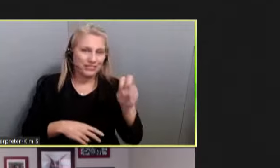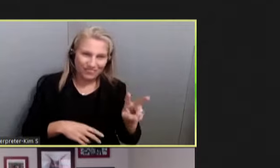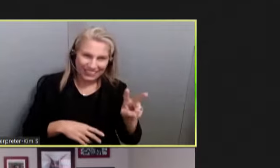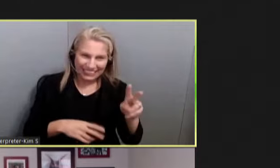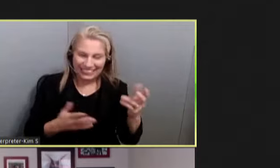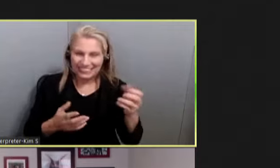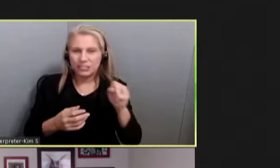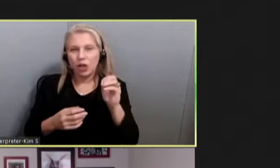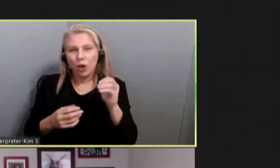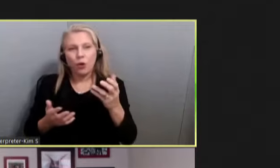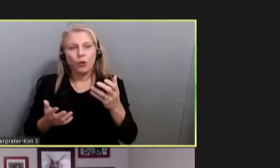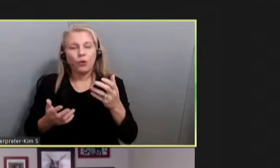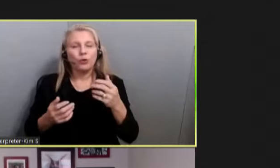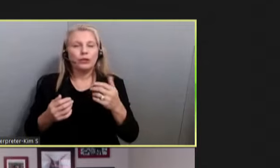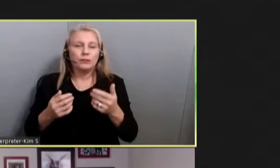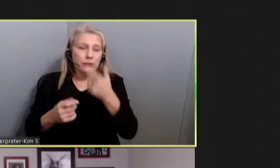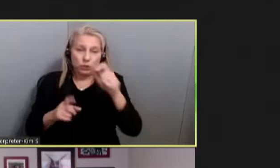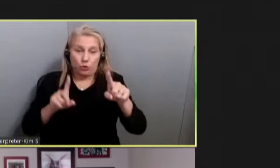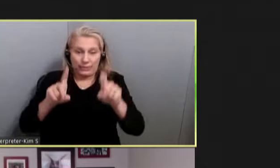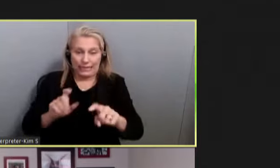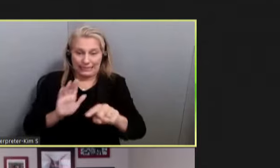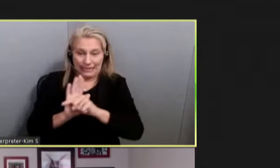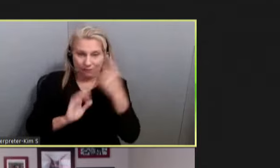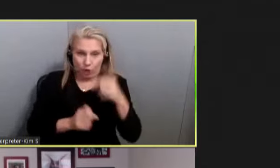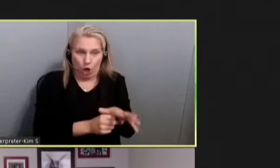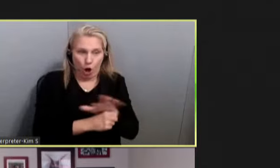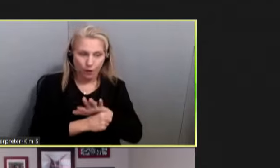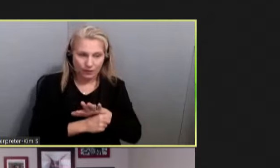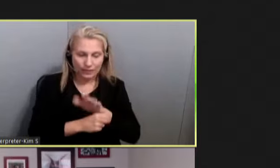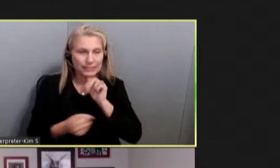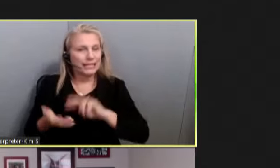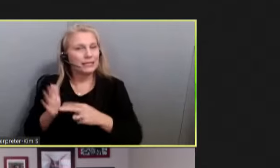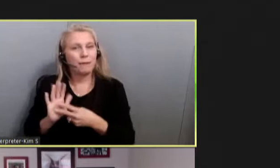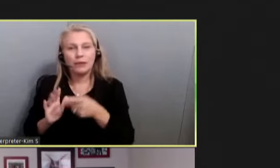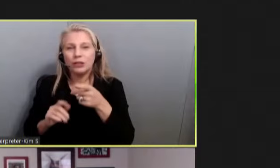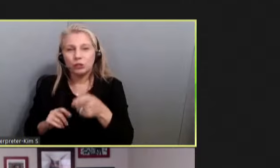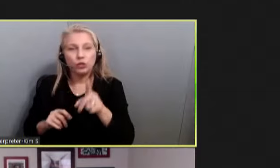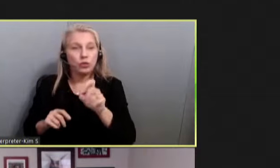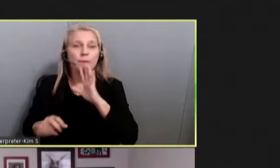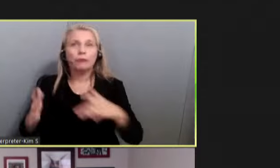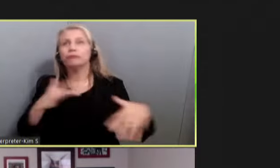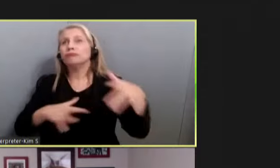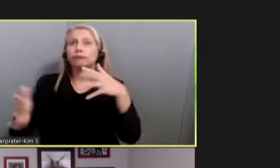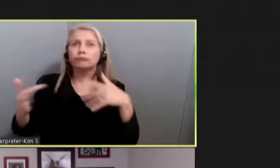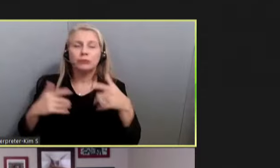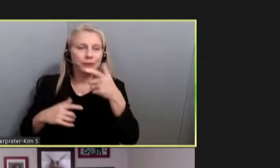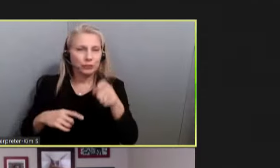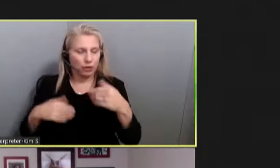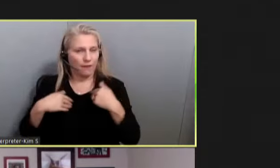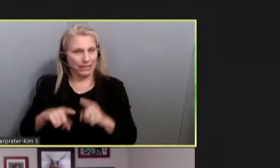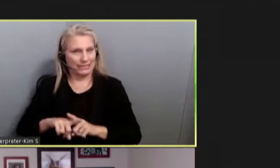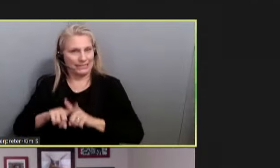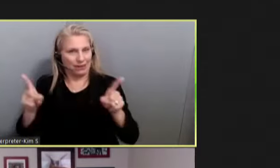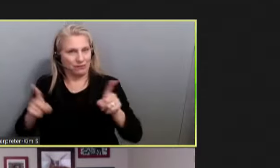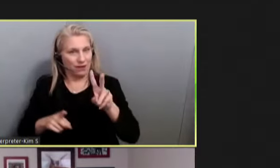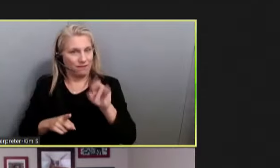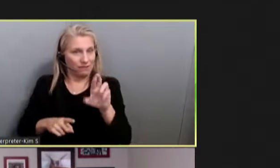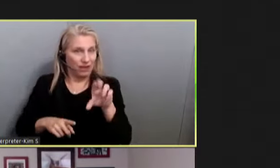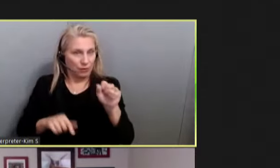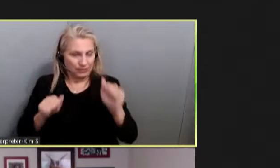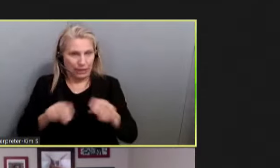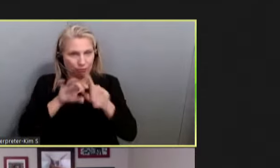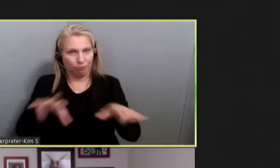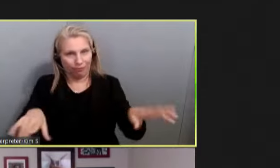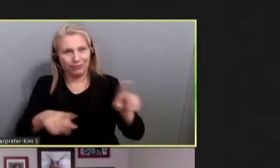And also keep in mind, just because you test negative for COVID doesn't mean you should be out and about, because if you have a different respiratory virus, you could go